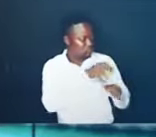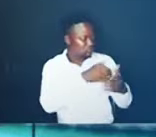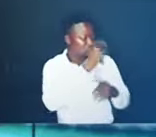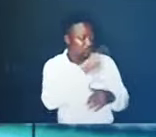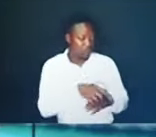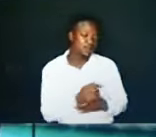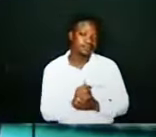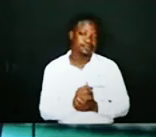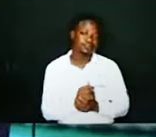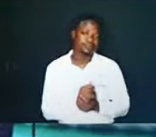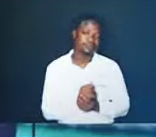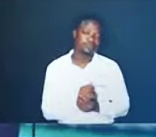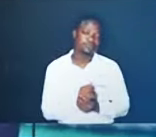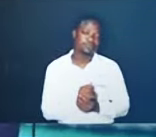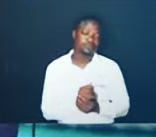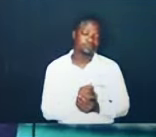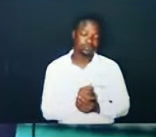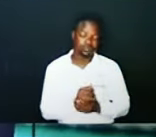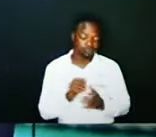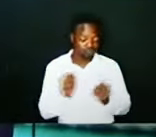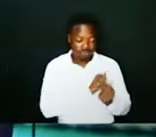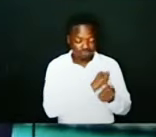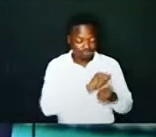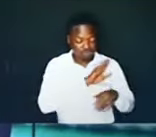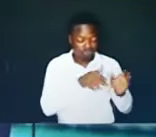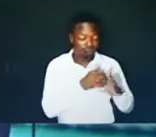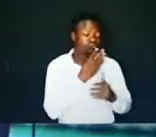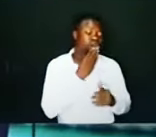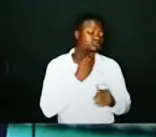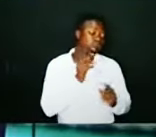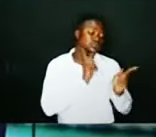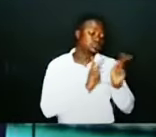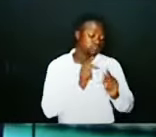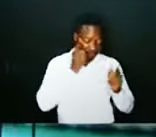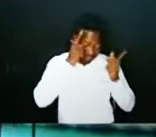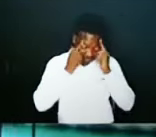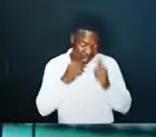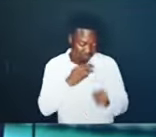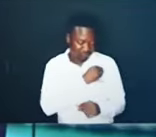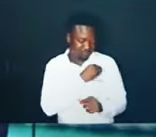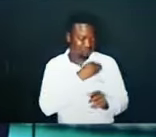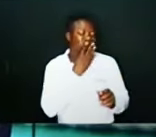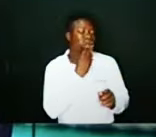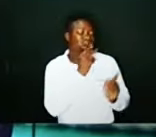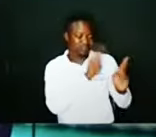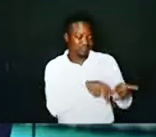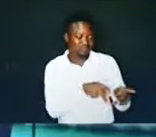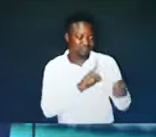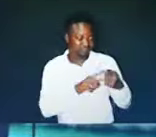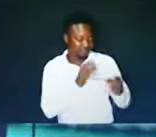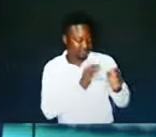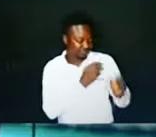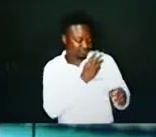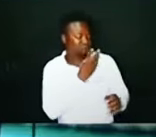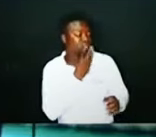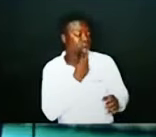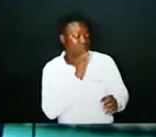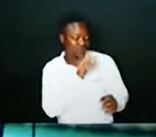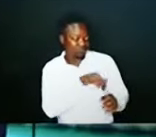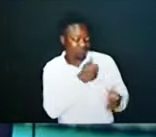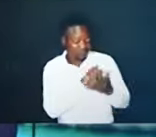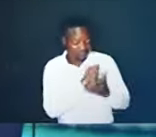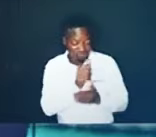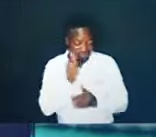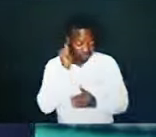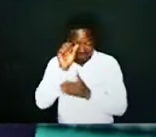And Haman she share say, or say you that for our war, Akasaurus and Hindian in Amwa, Wayan Mordecai, mouthful in.